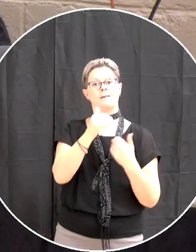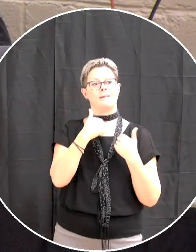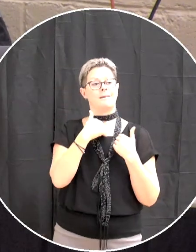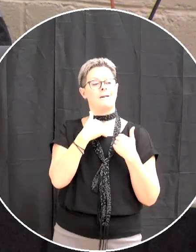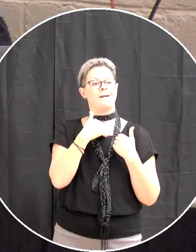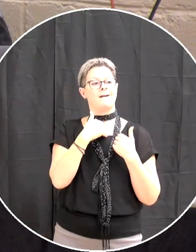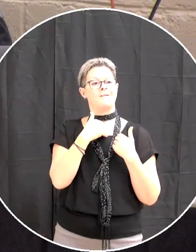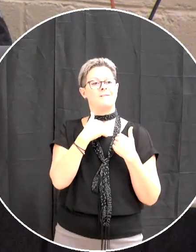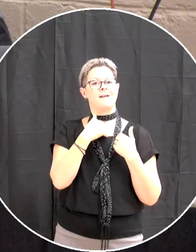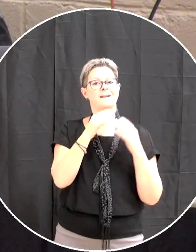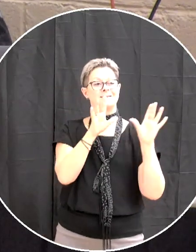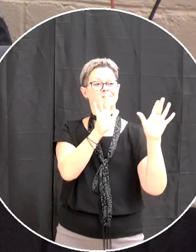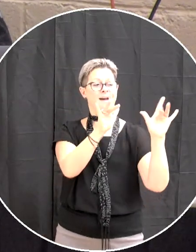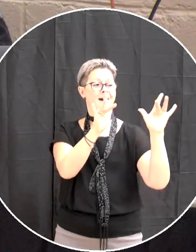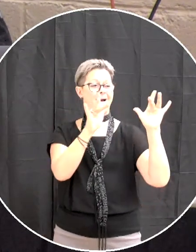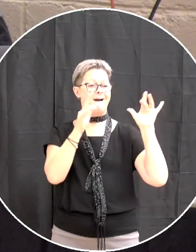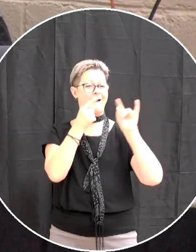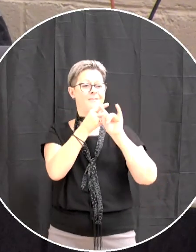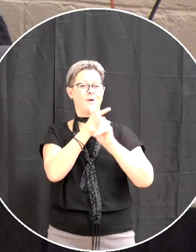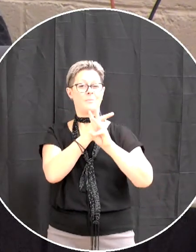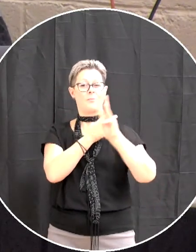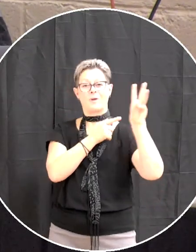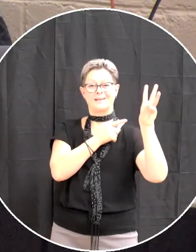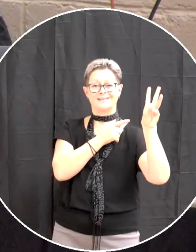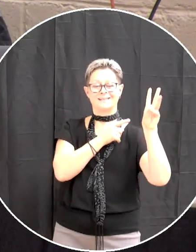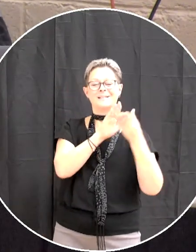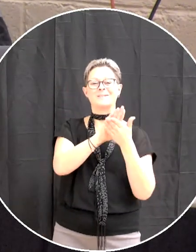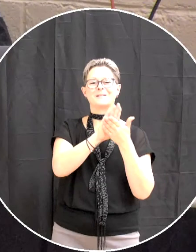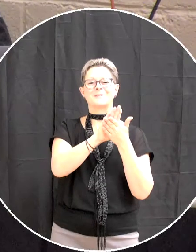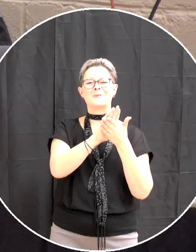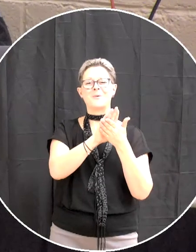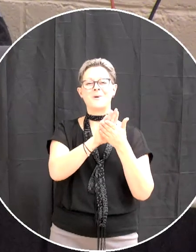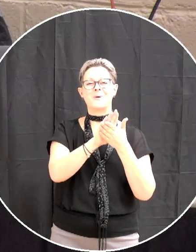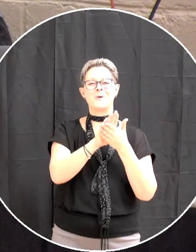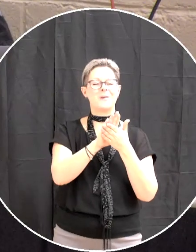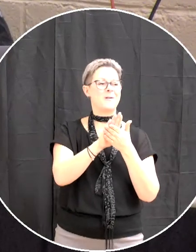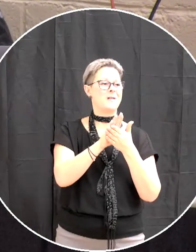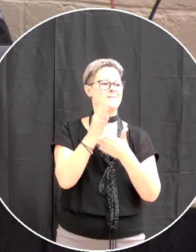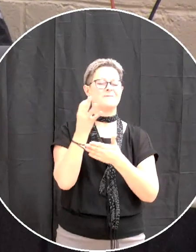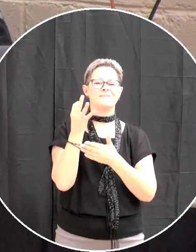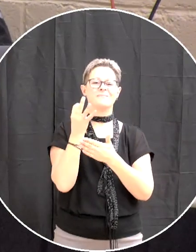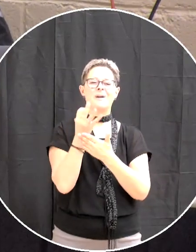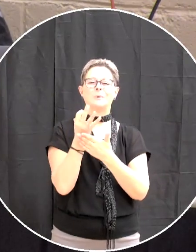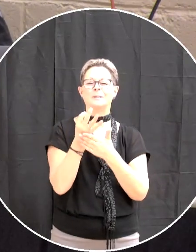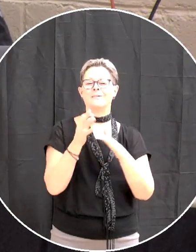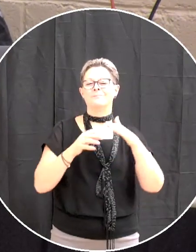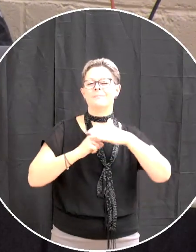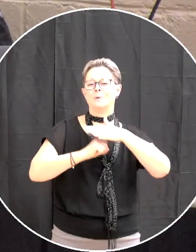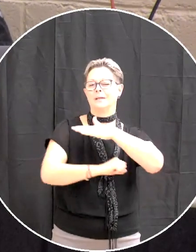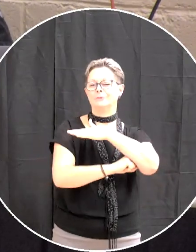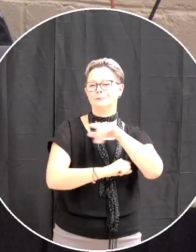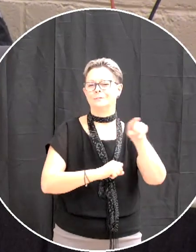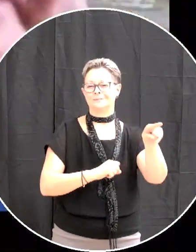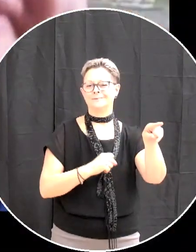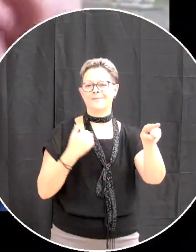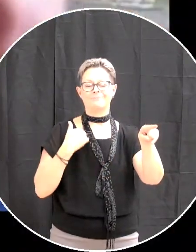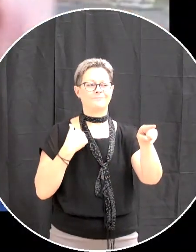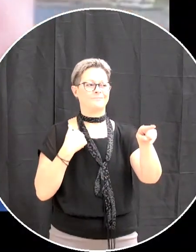west. And it's going to be our School Milk Foundation report, and Eric is going to be on. We're at bated breath.